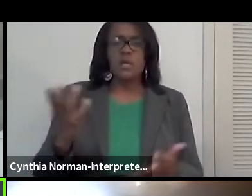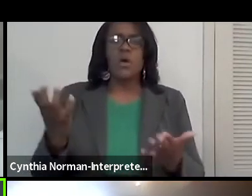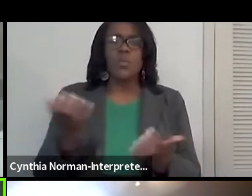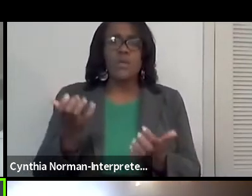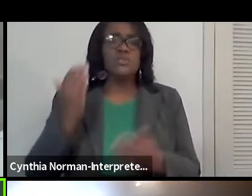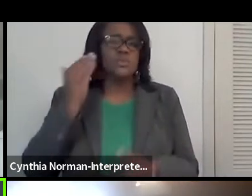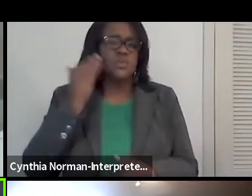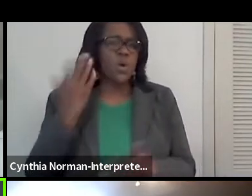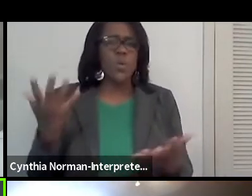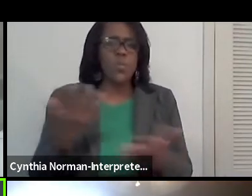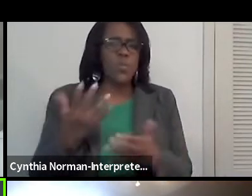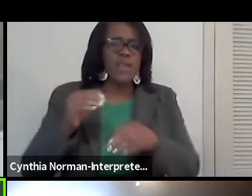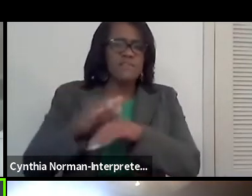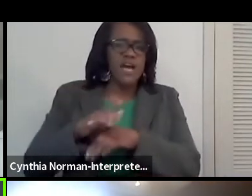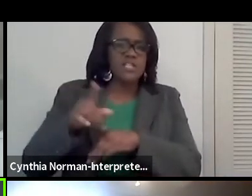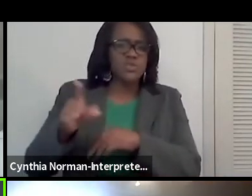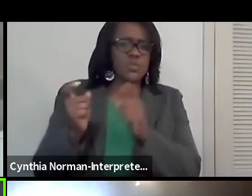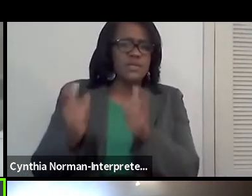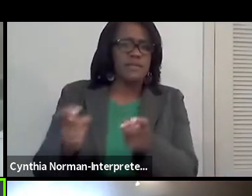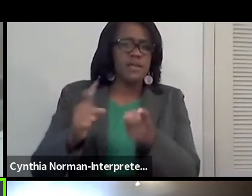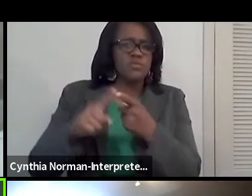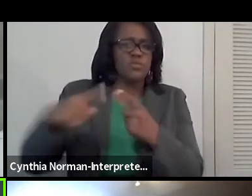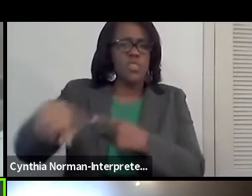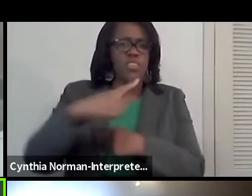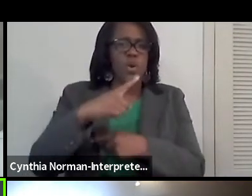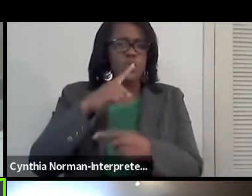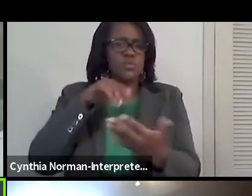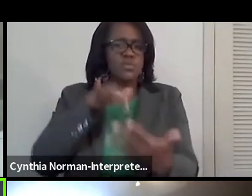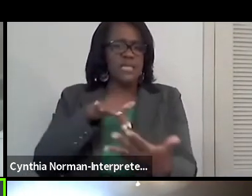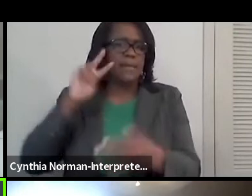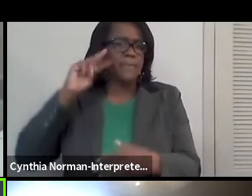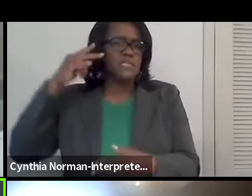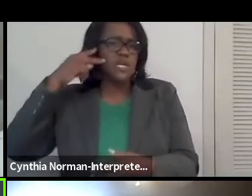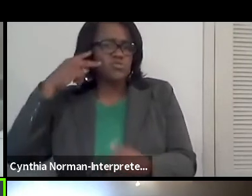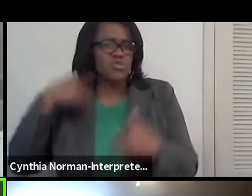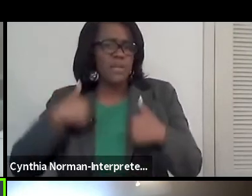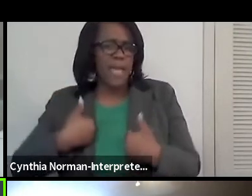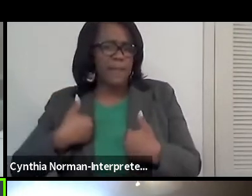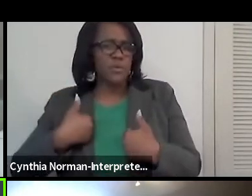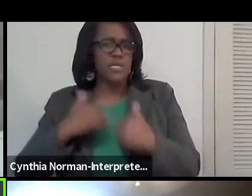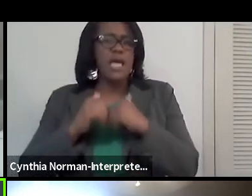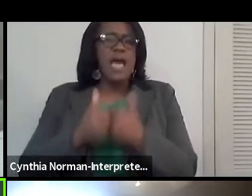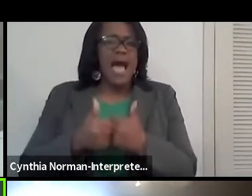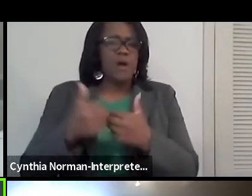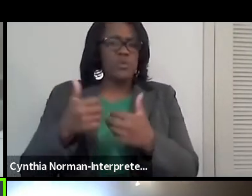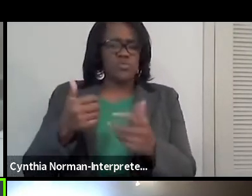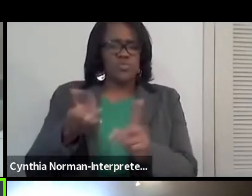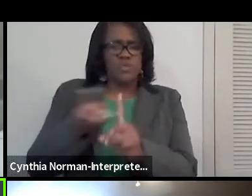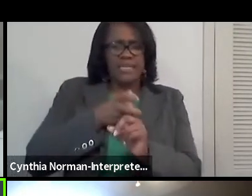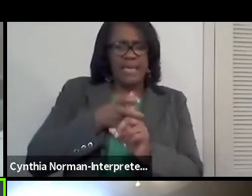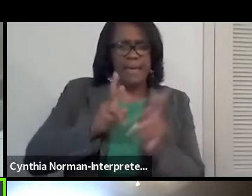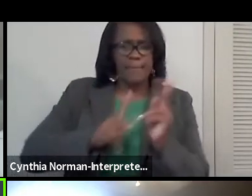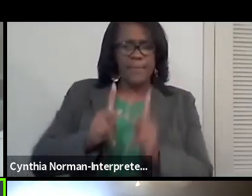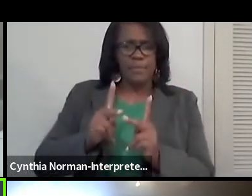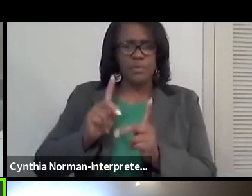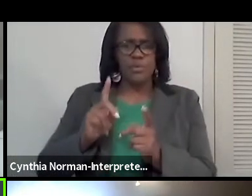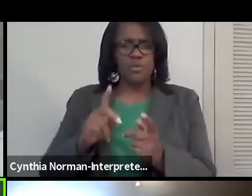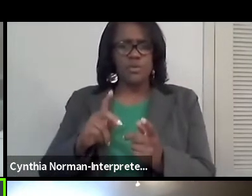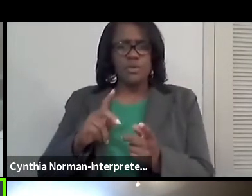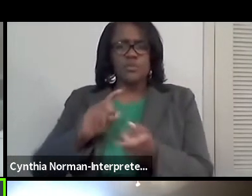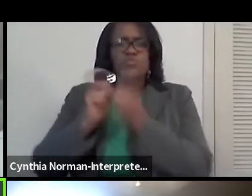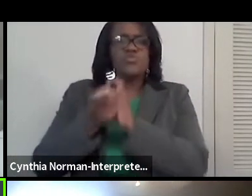what advice would you give to those who study misunderstood mammals in terms of how to get people to begin to change their minds about